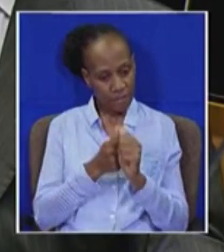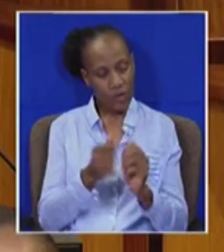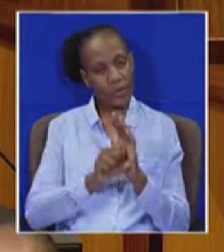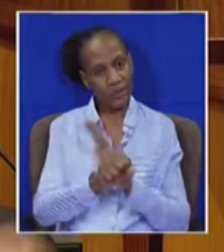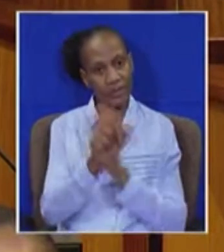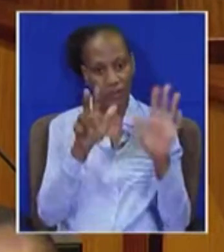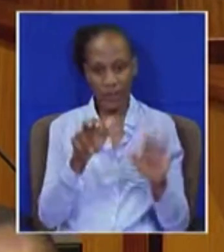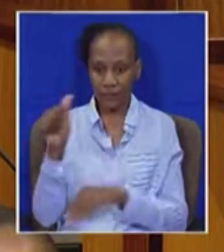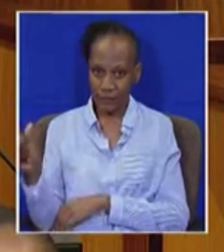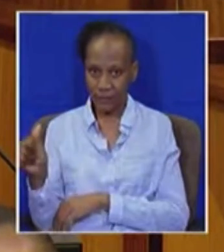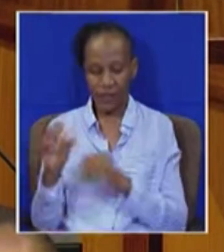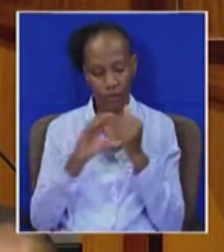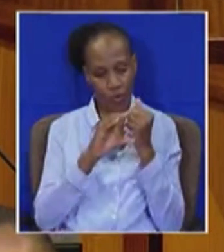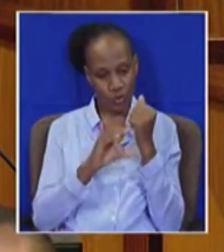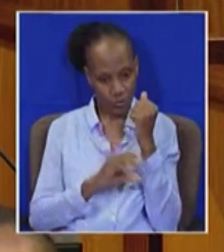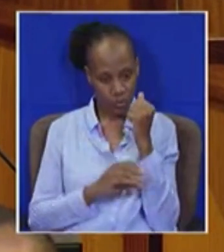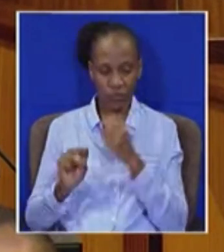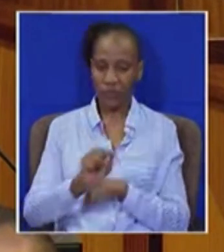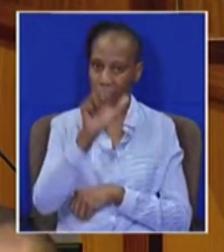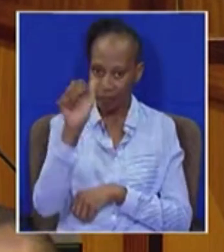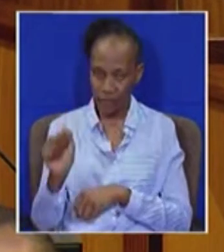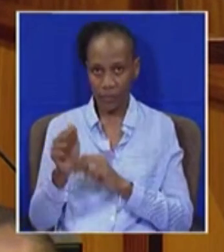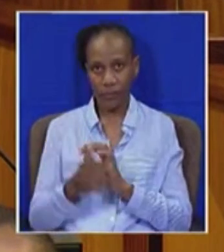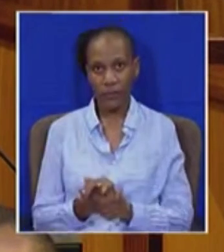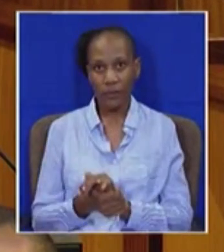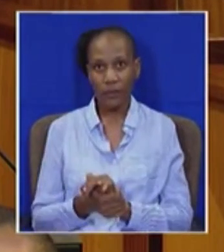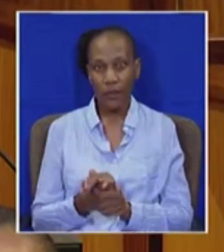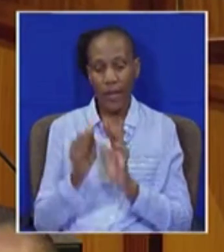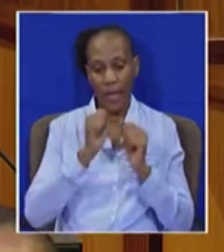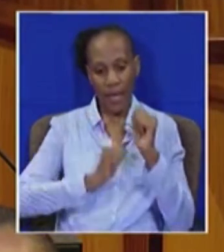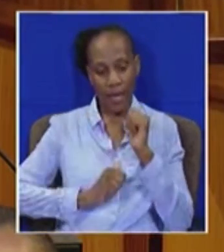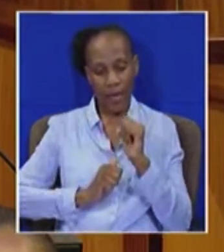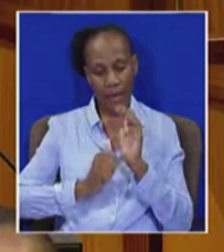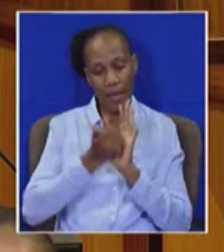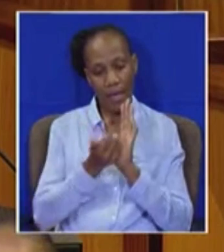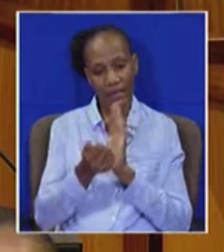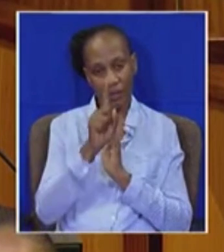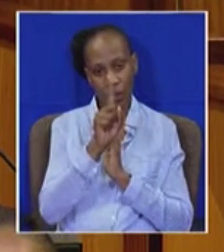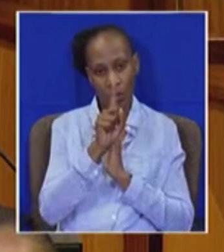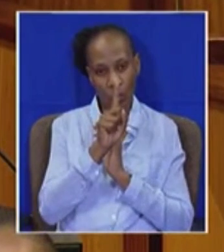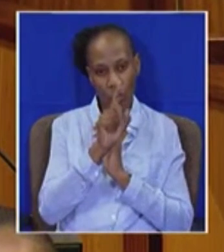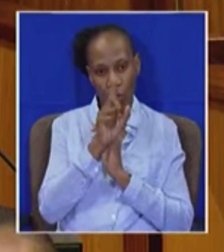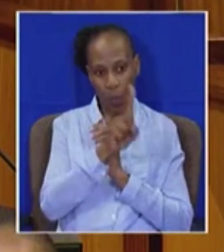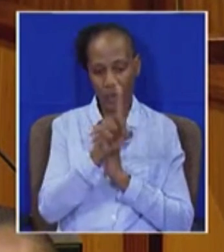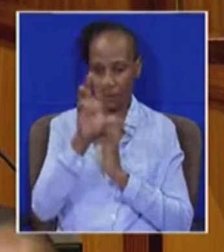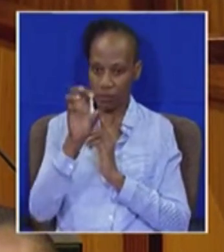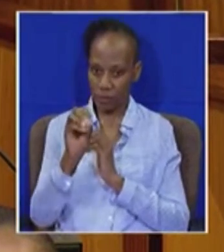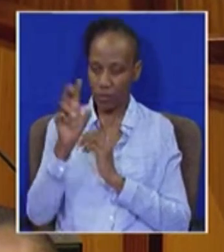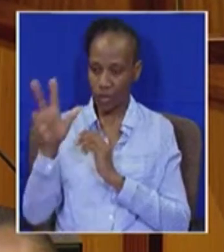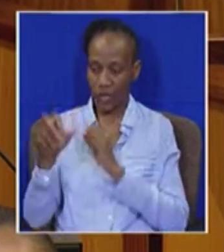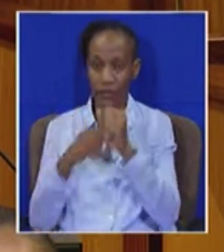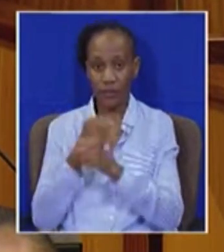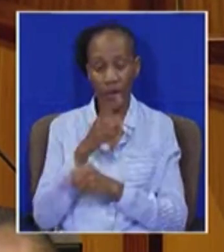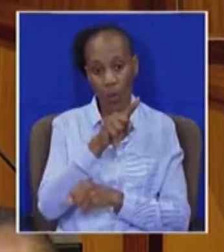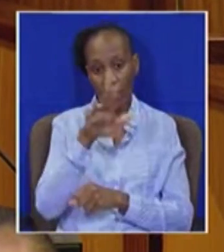86 of the Constitution of the Republic of South Africa, Act number 108 of